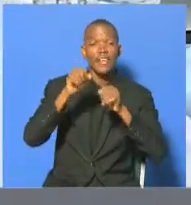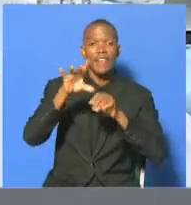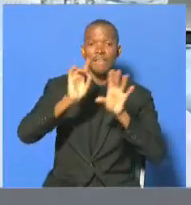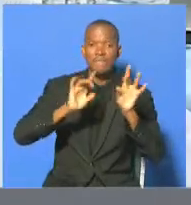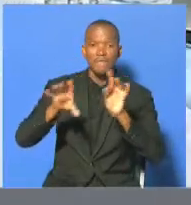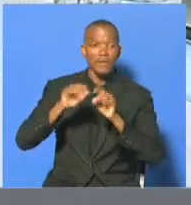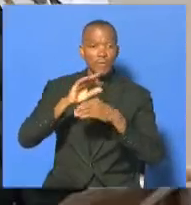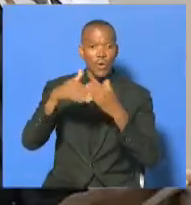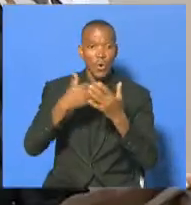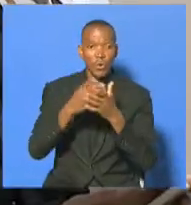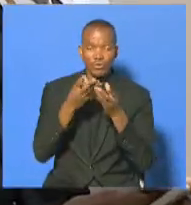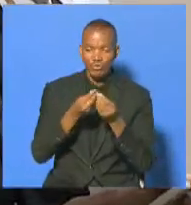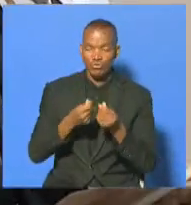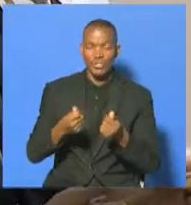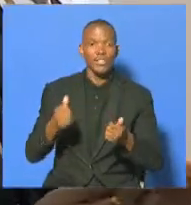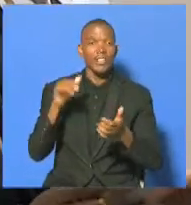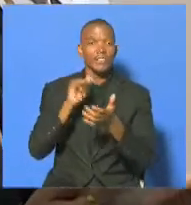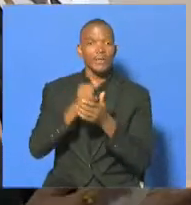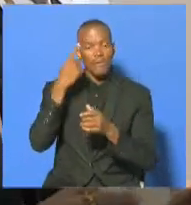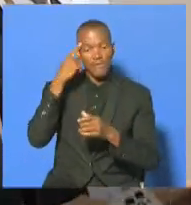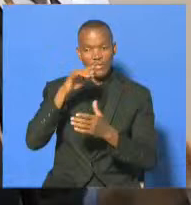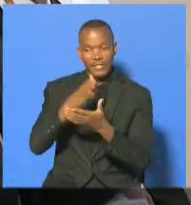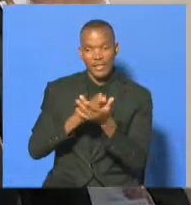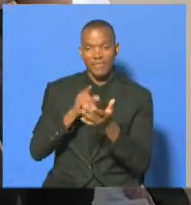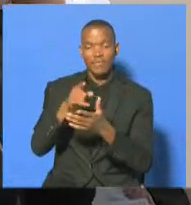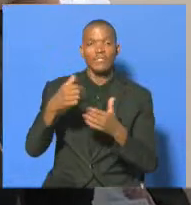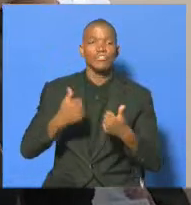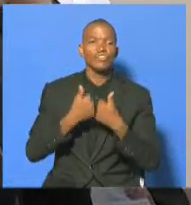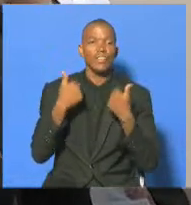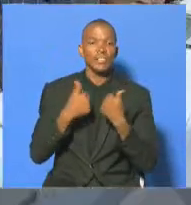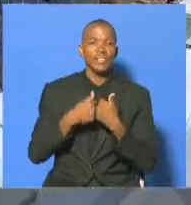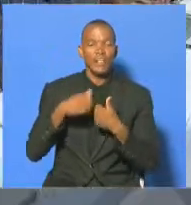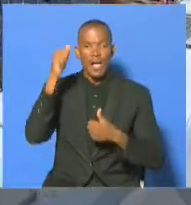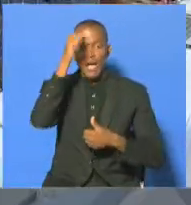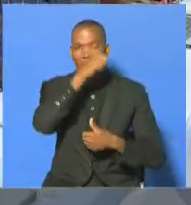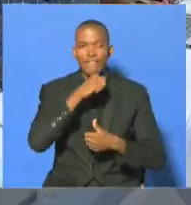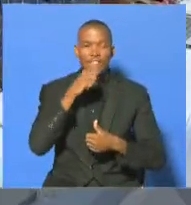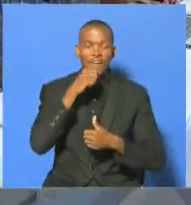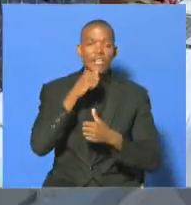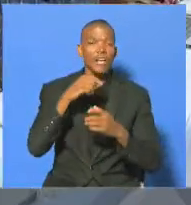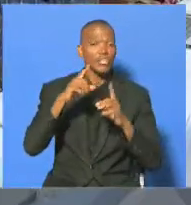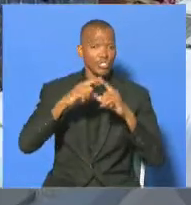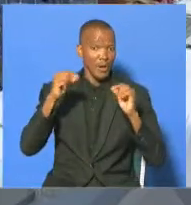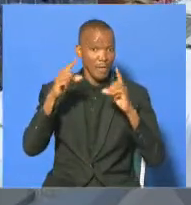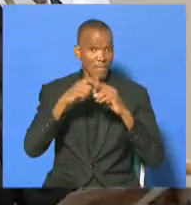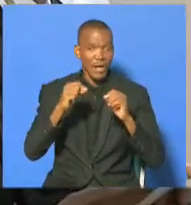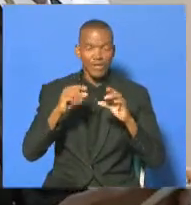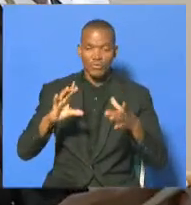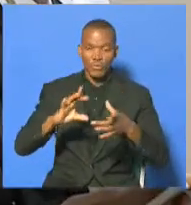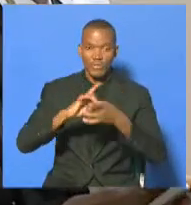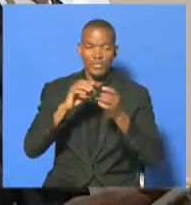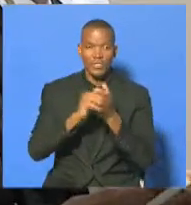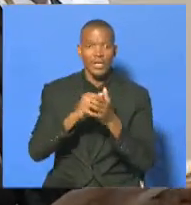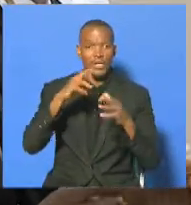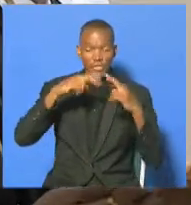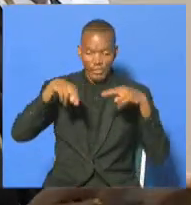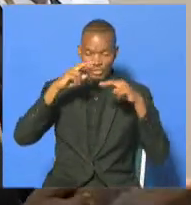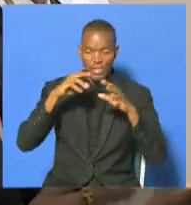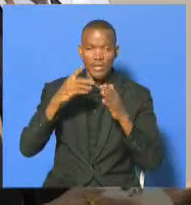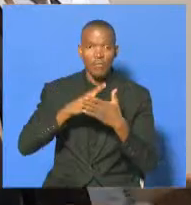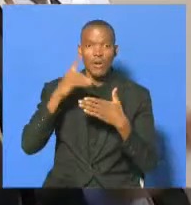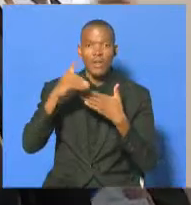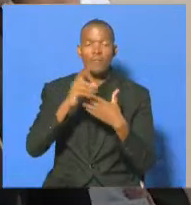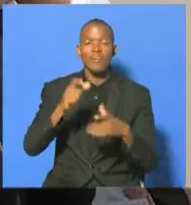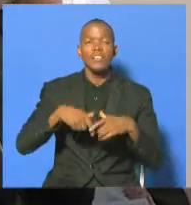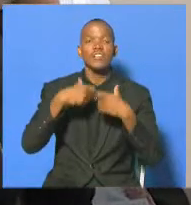lasting and innovative solutions to some of these challenges. The Africa-Japan Collaborative Research Program thus provides